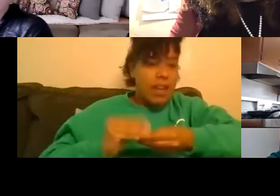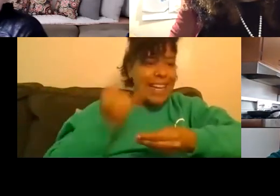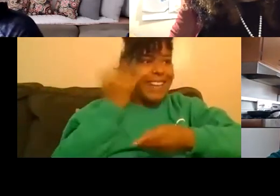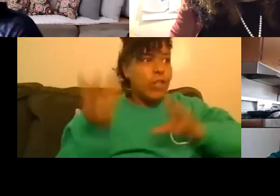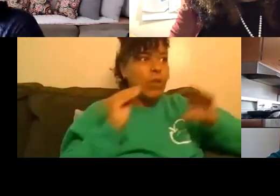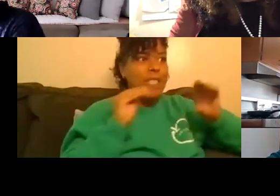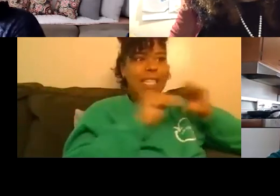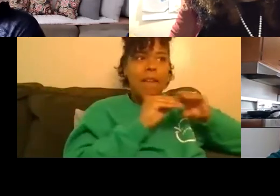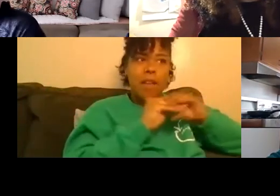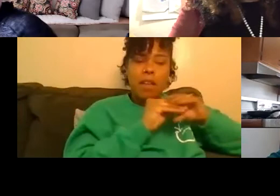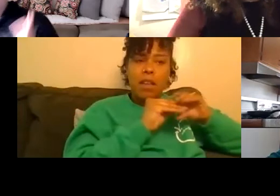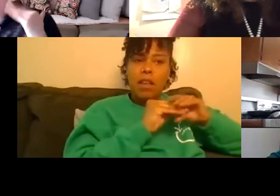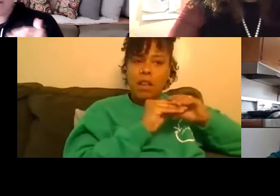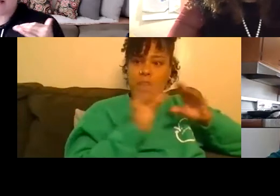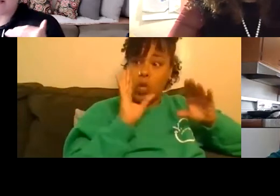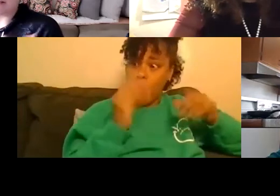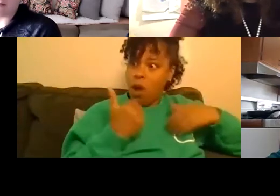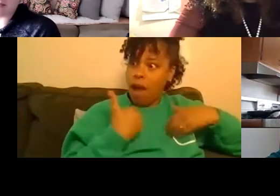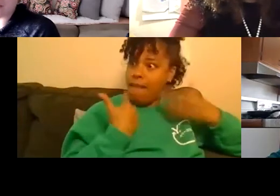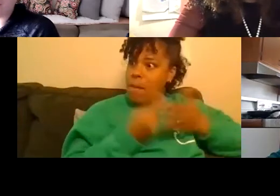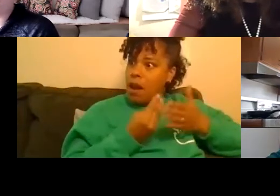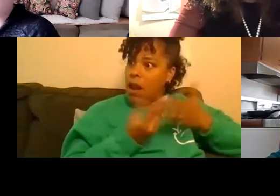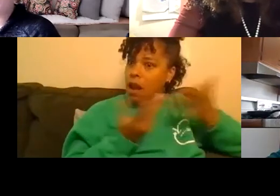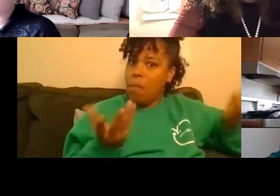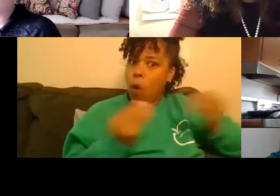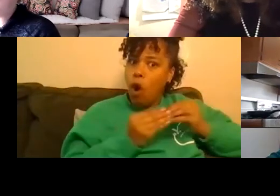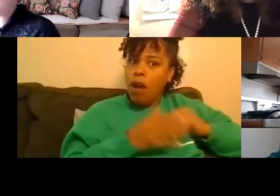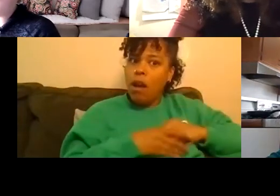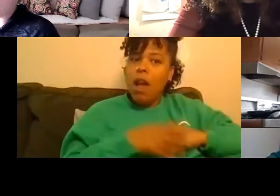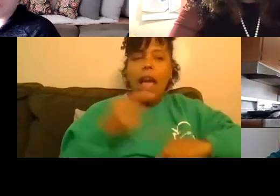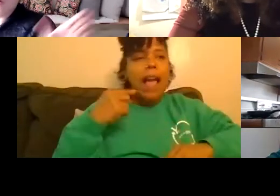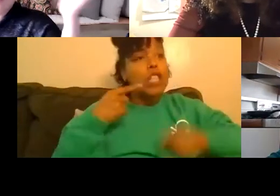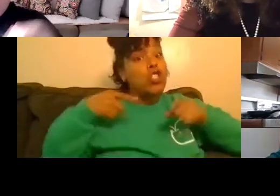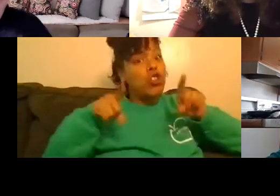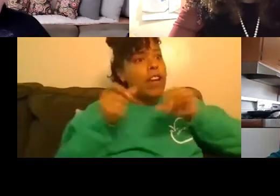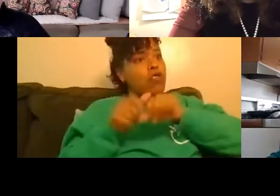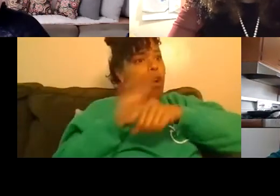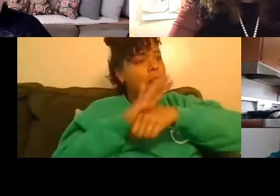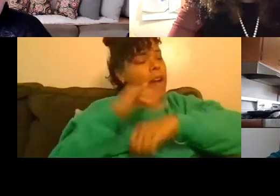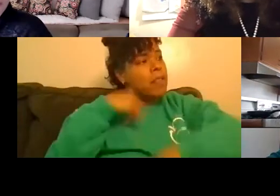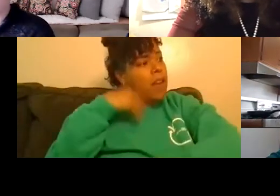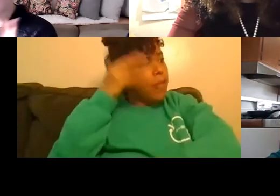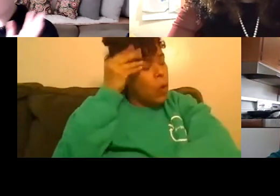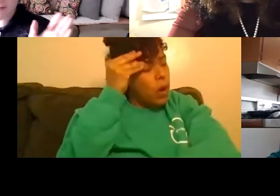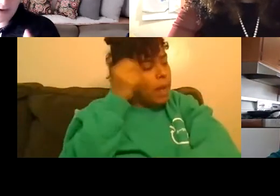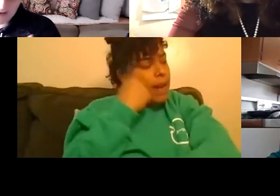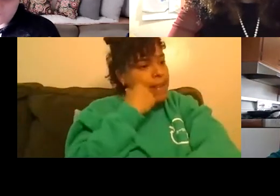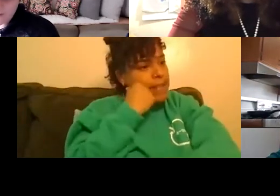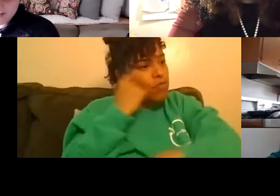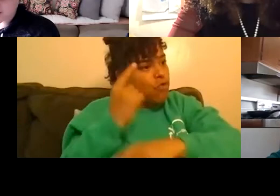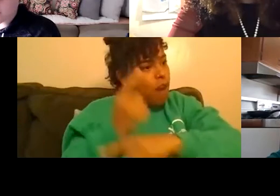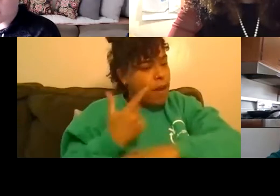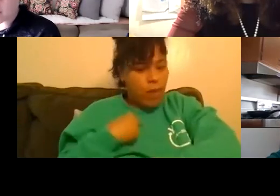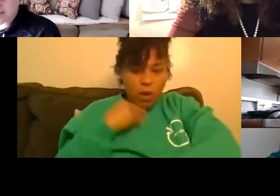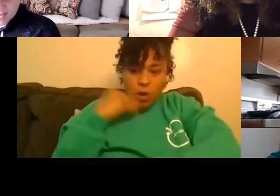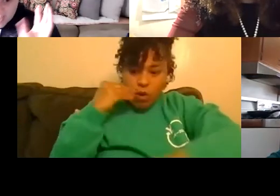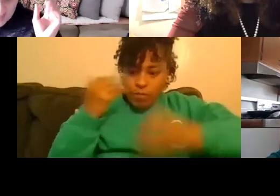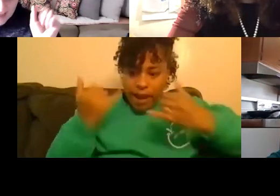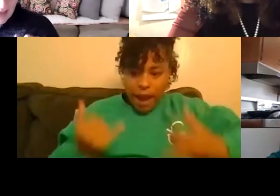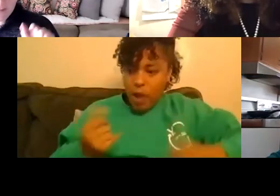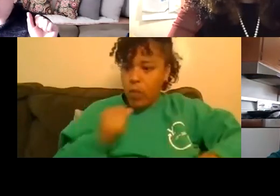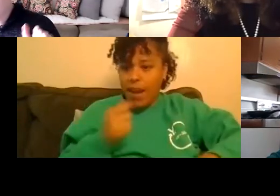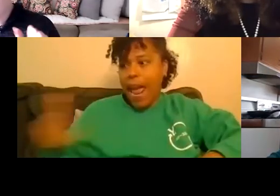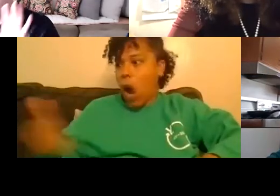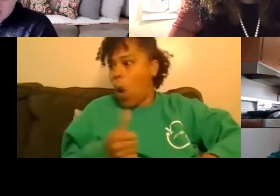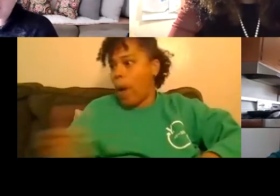So during the pandemic, you know, I thought about him and I was like, you know what? He's right. We're home now. We're not going back and forward to Starbucks.